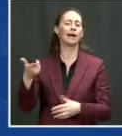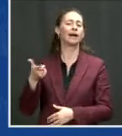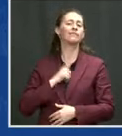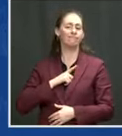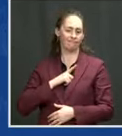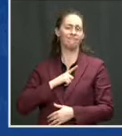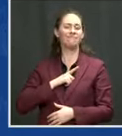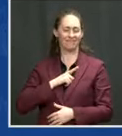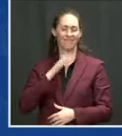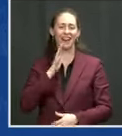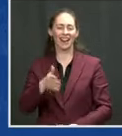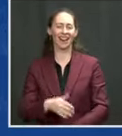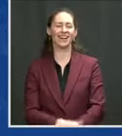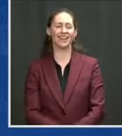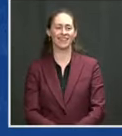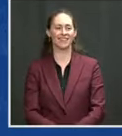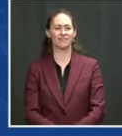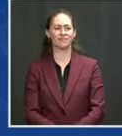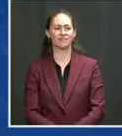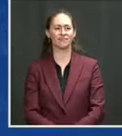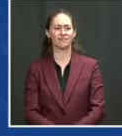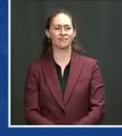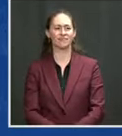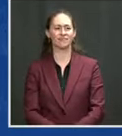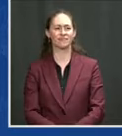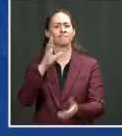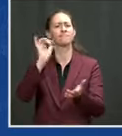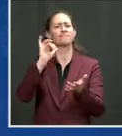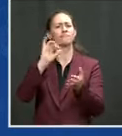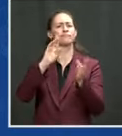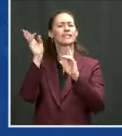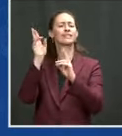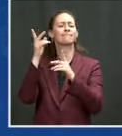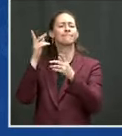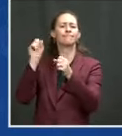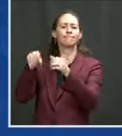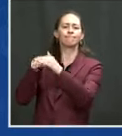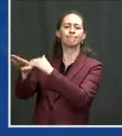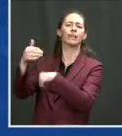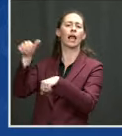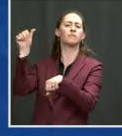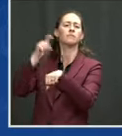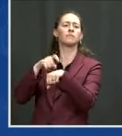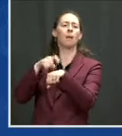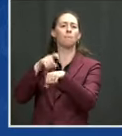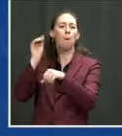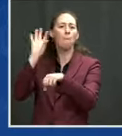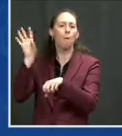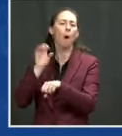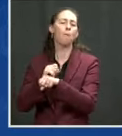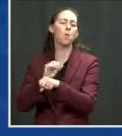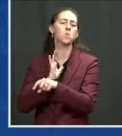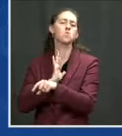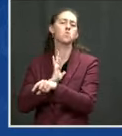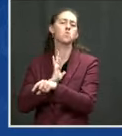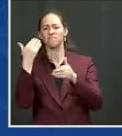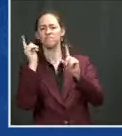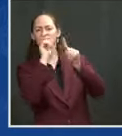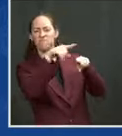I was visiting pop-up sites last week and they had about